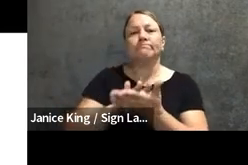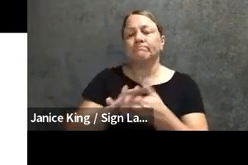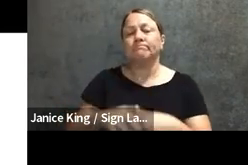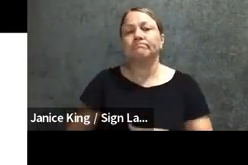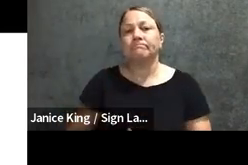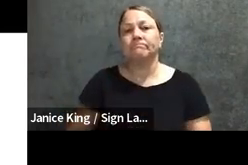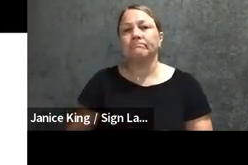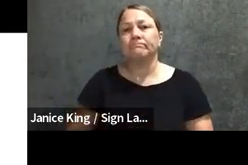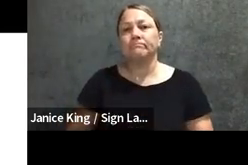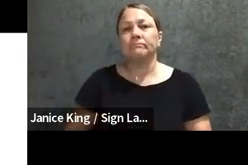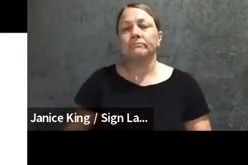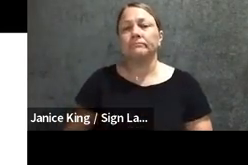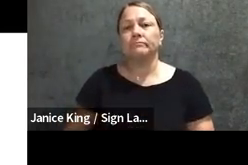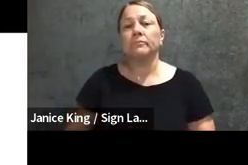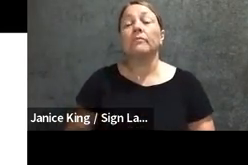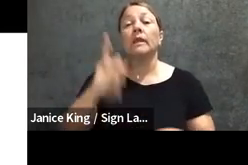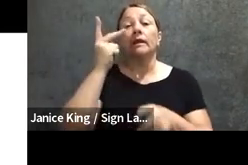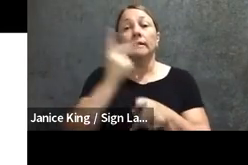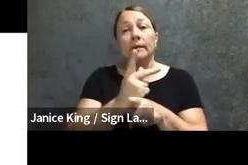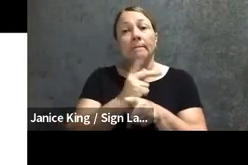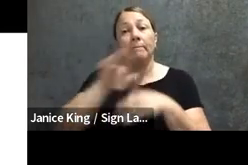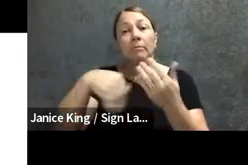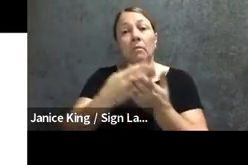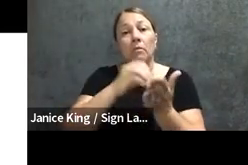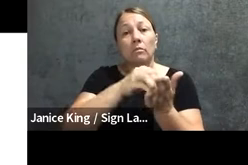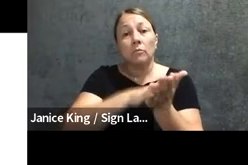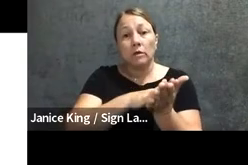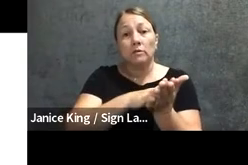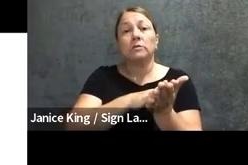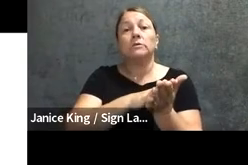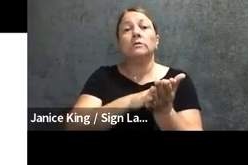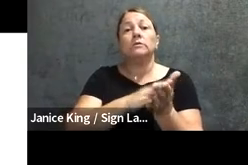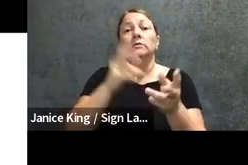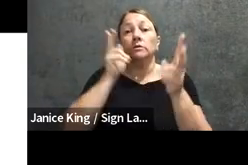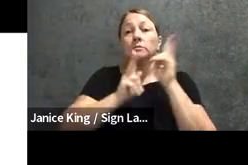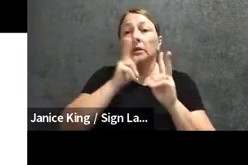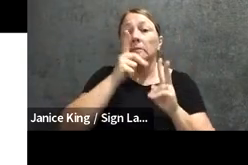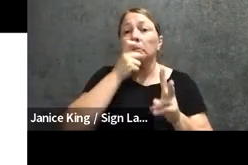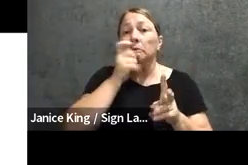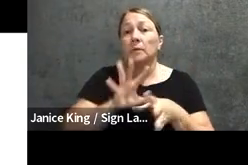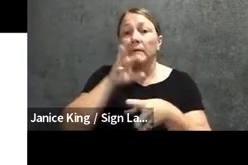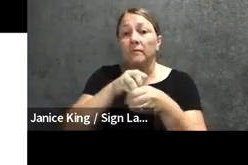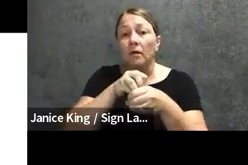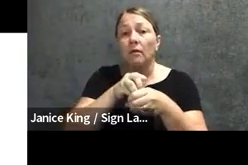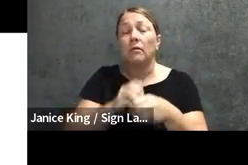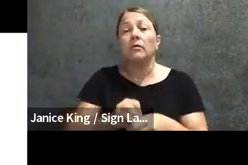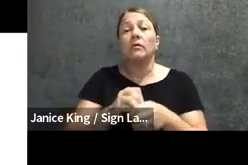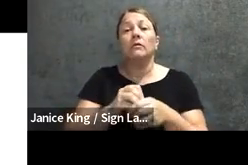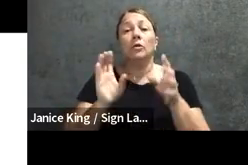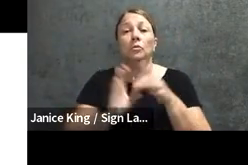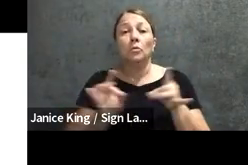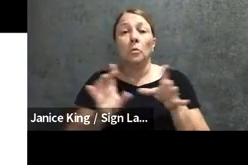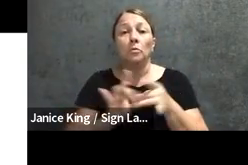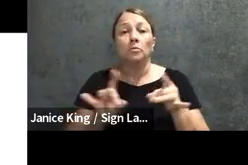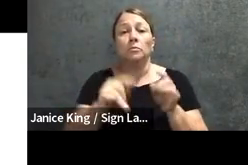So keep a record of all the papers you receive from those involved, such as notes, handwritten or typed, policies and